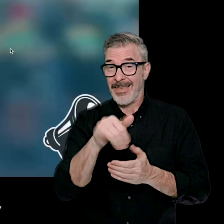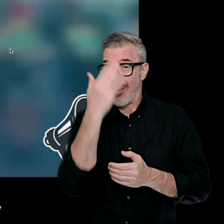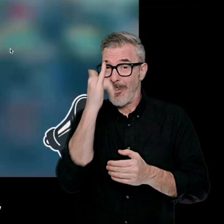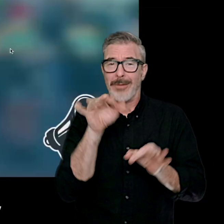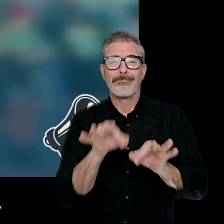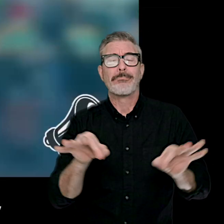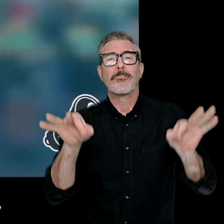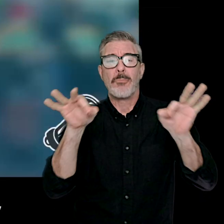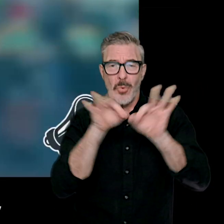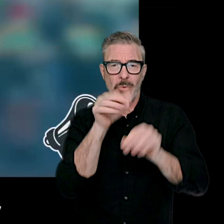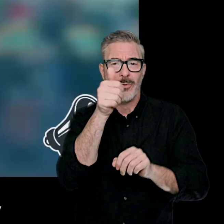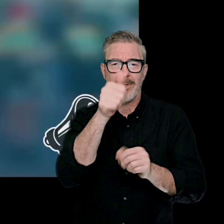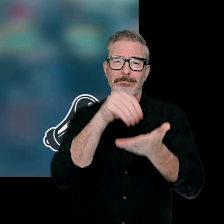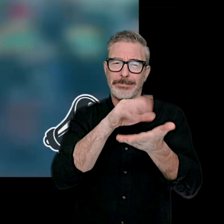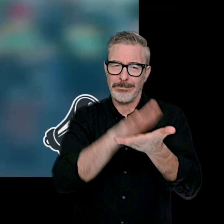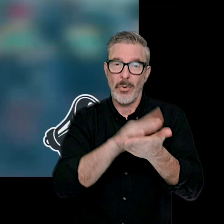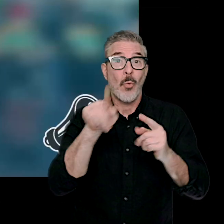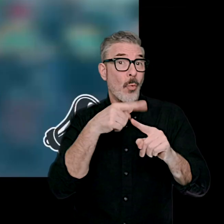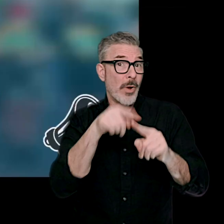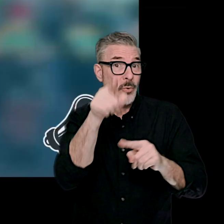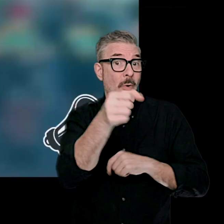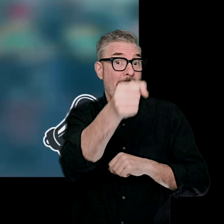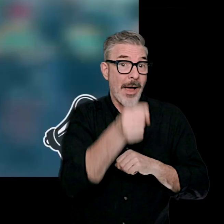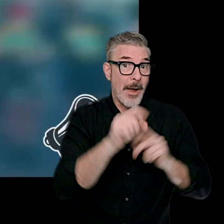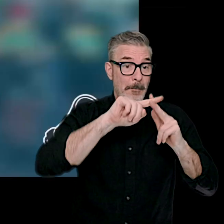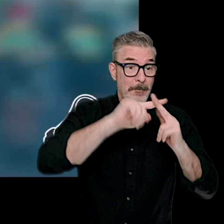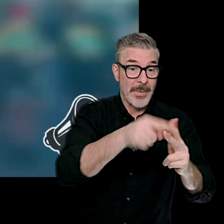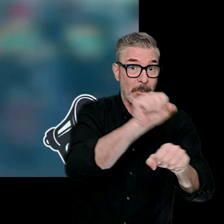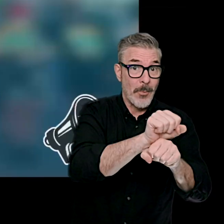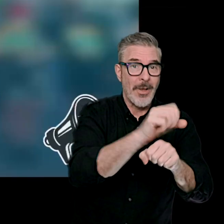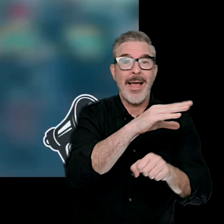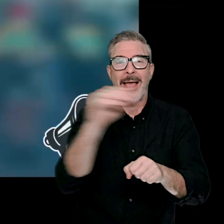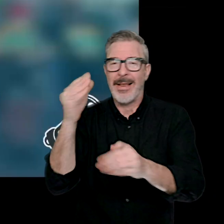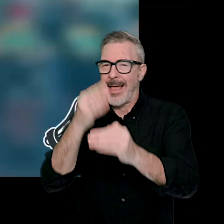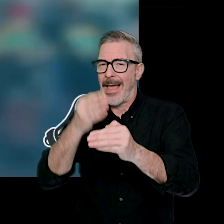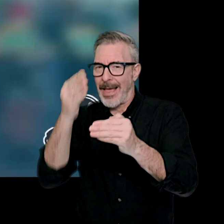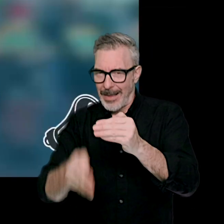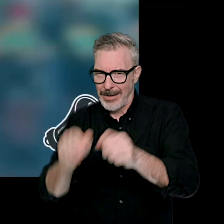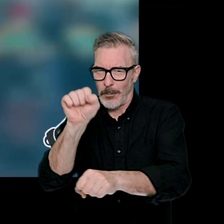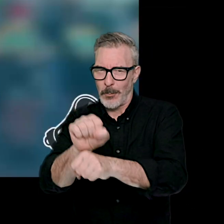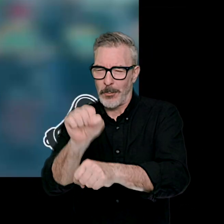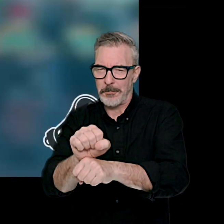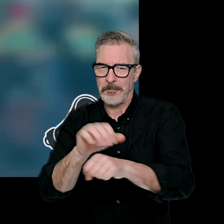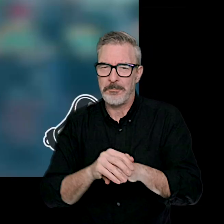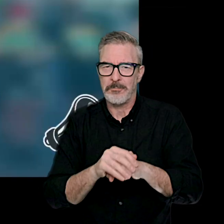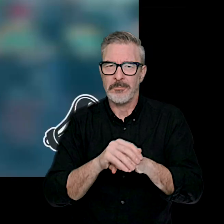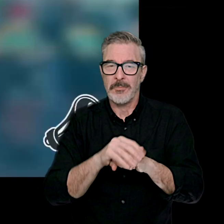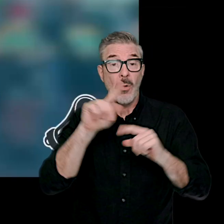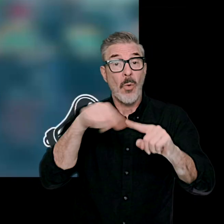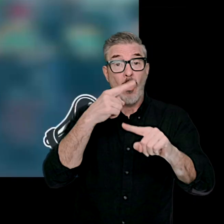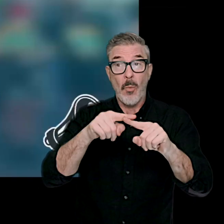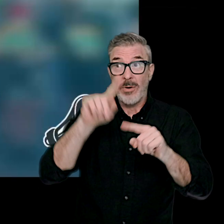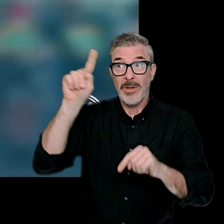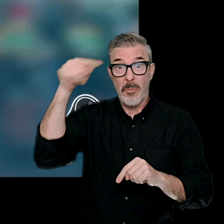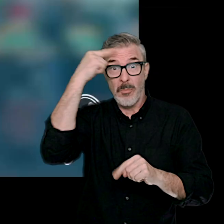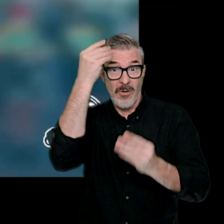When it comes to your termination or compensation for length of service, it's important to take note of when you started working and what was the